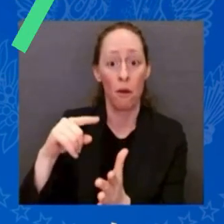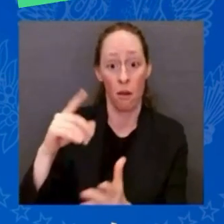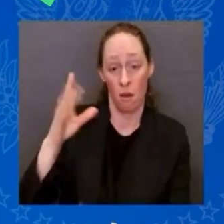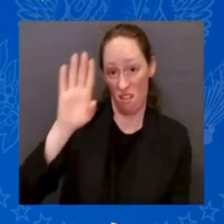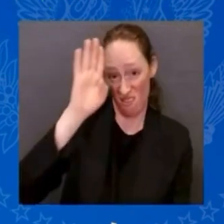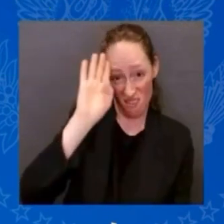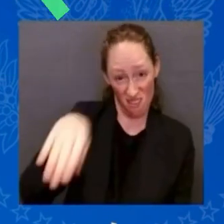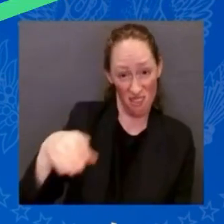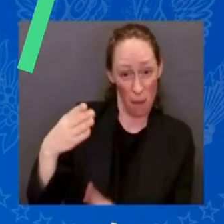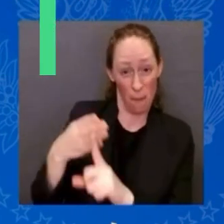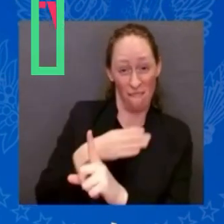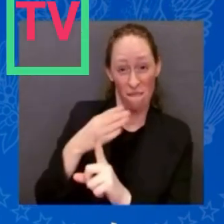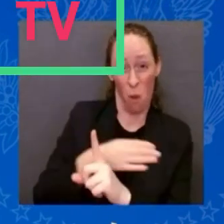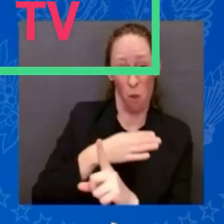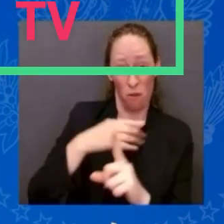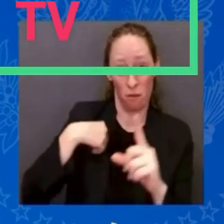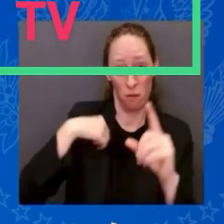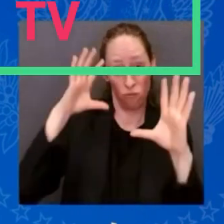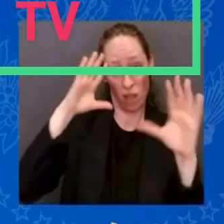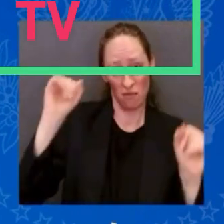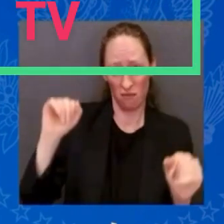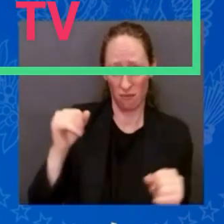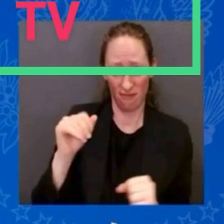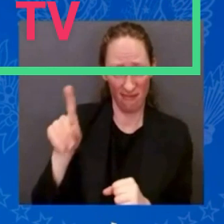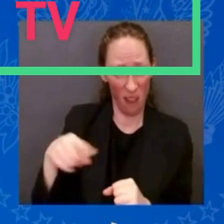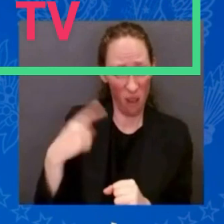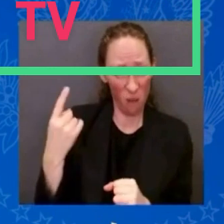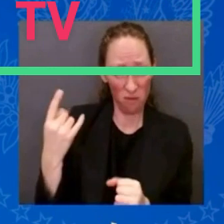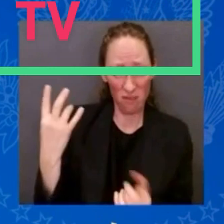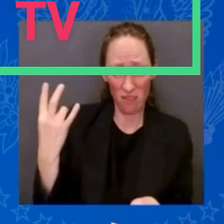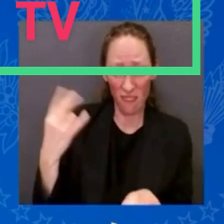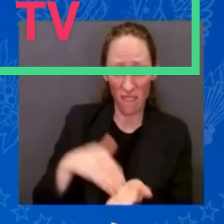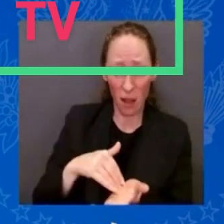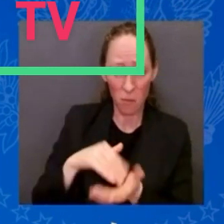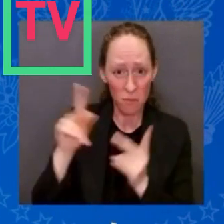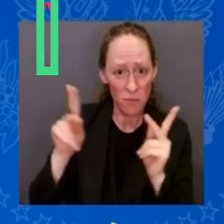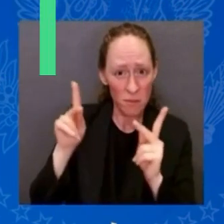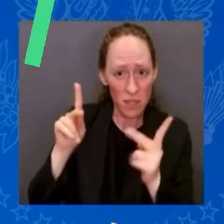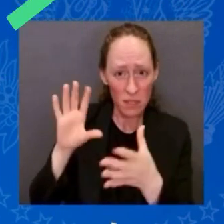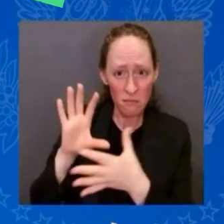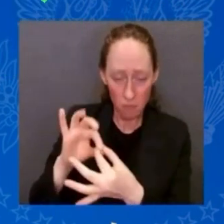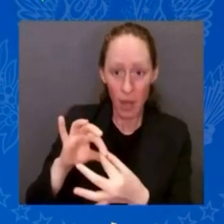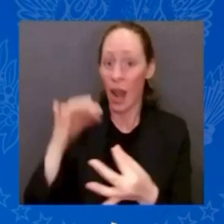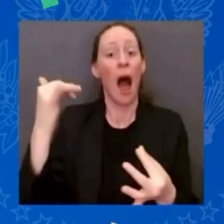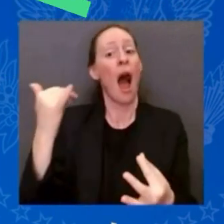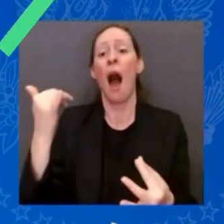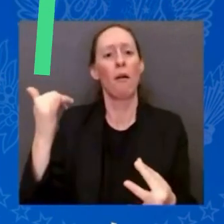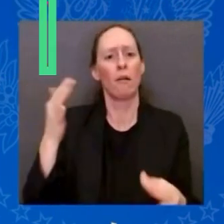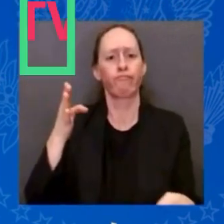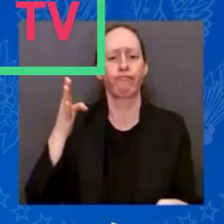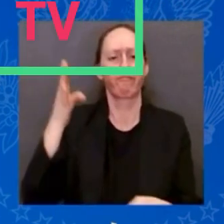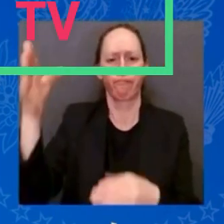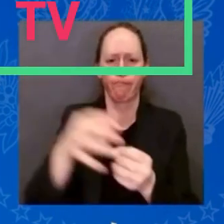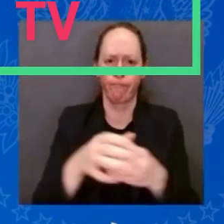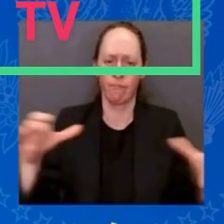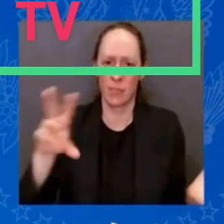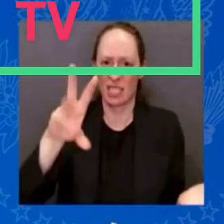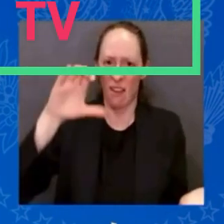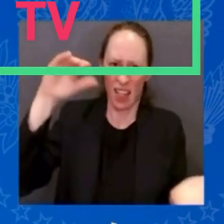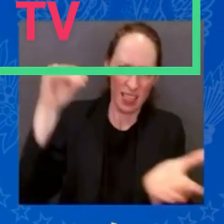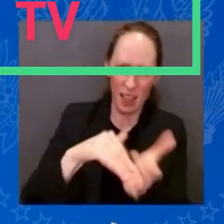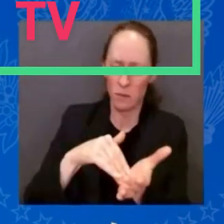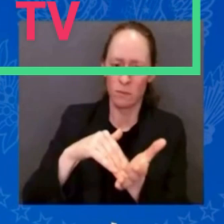people had benefited from that program. Today, over 600,000 borrowers have received relief from that